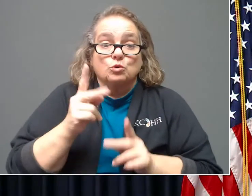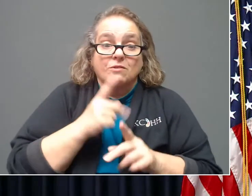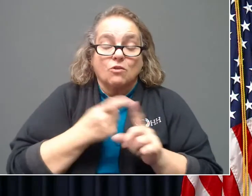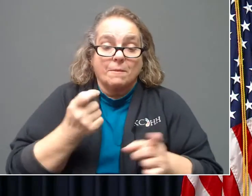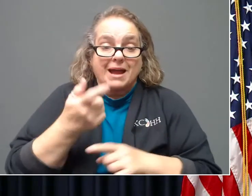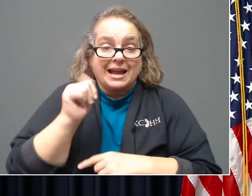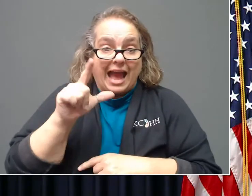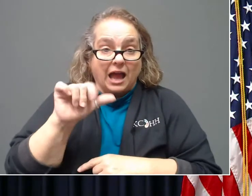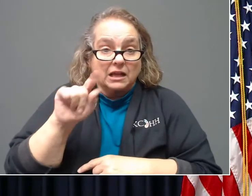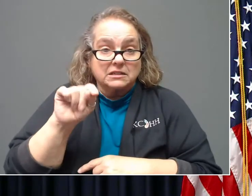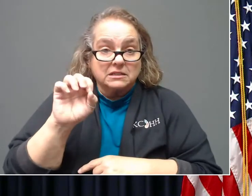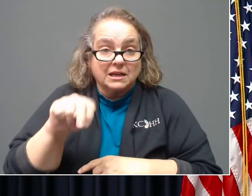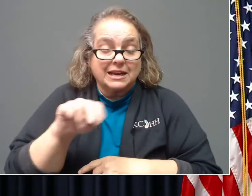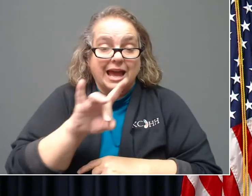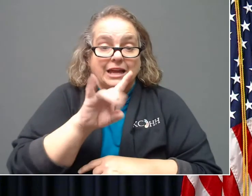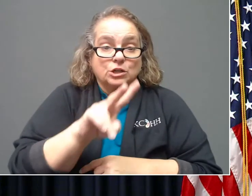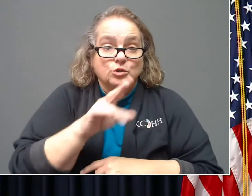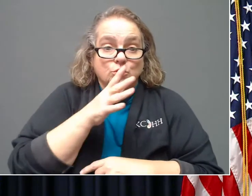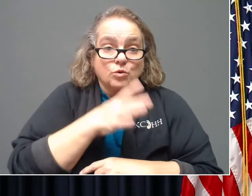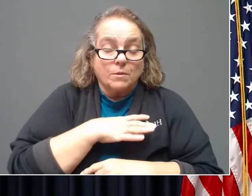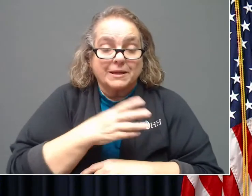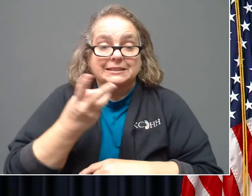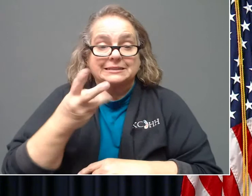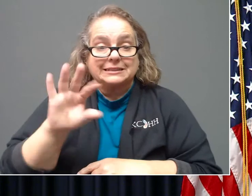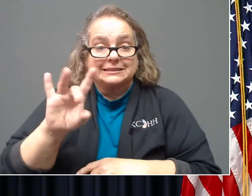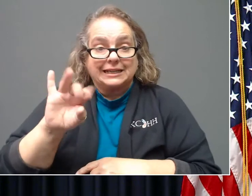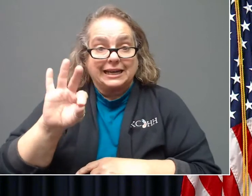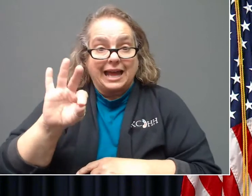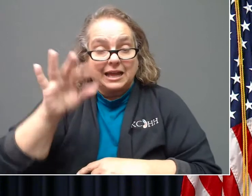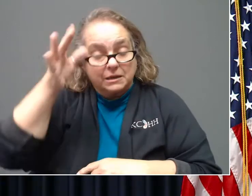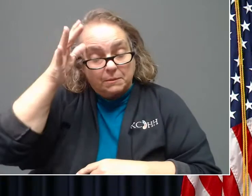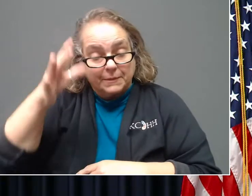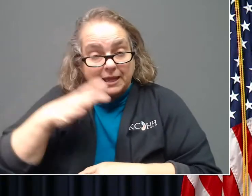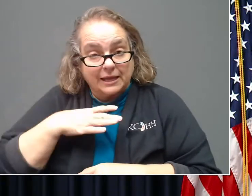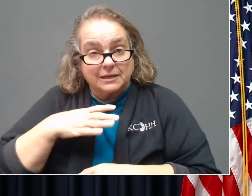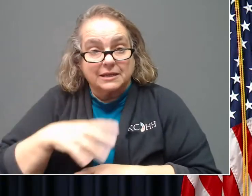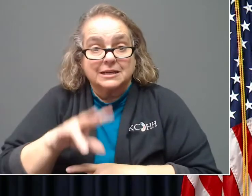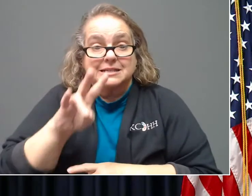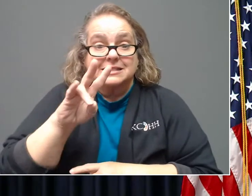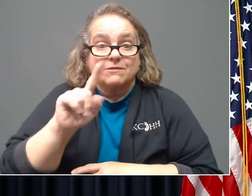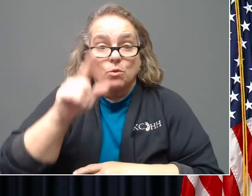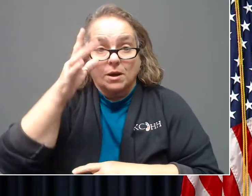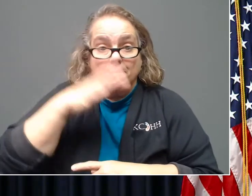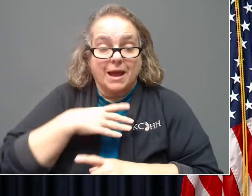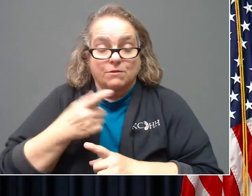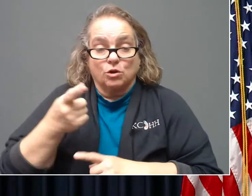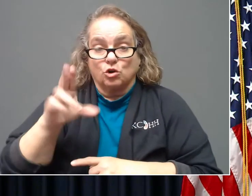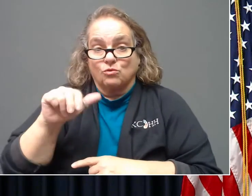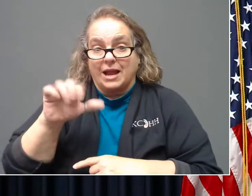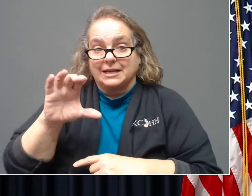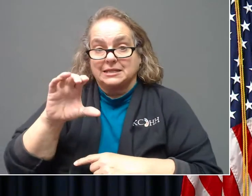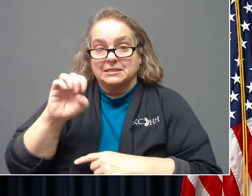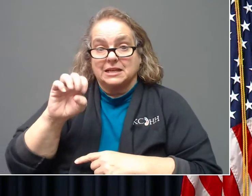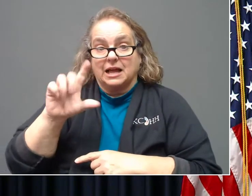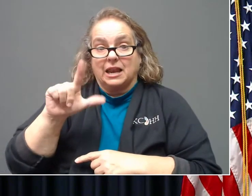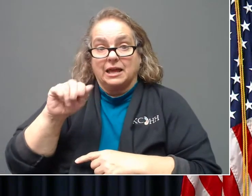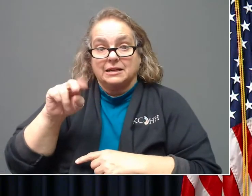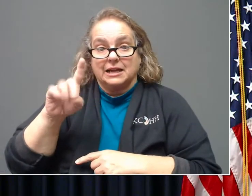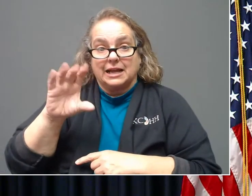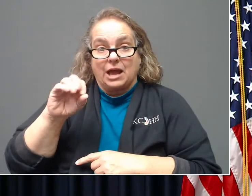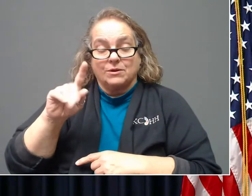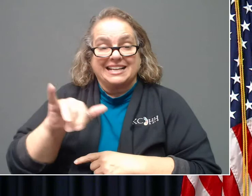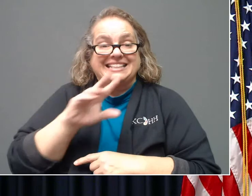County, an 82-year-old woman and a 69-year-old man. 71-year-old man from Grayson County. A 66-year-old